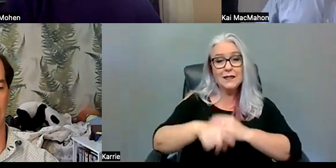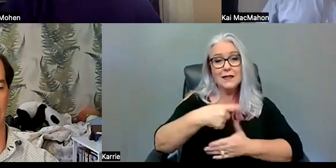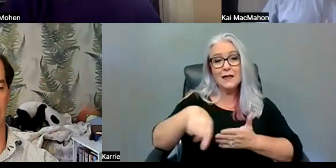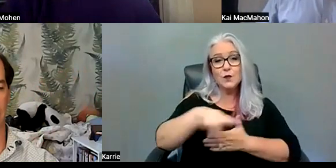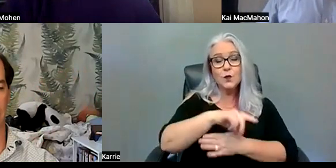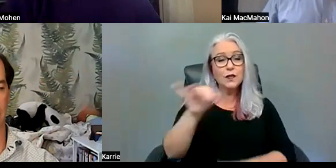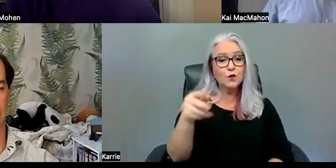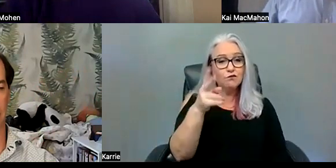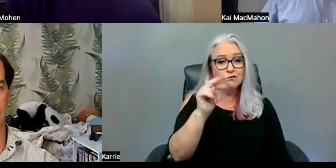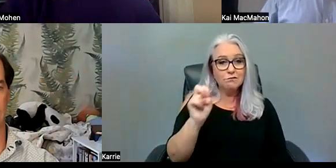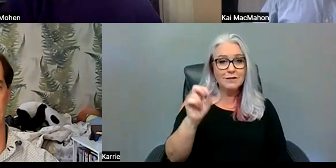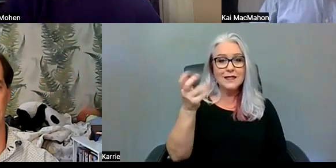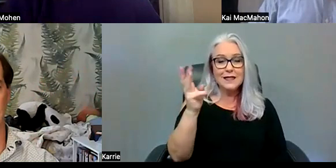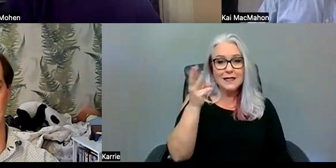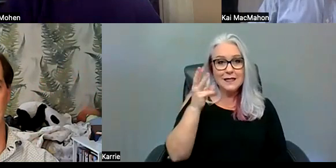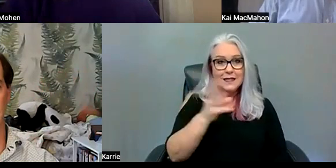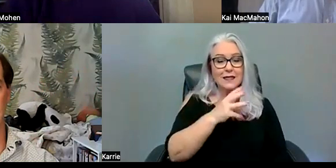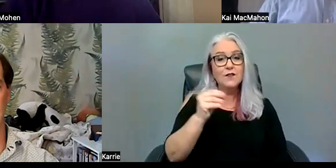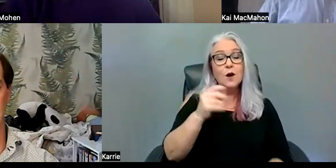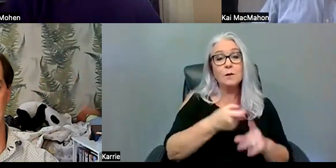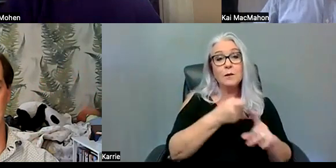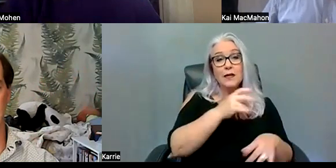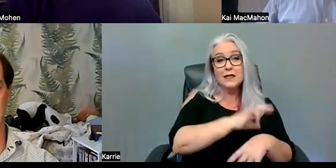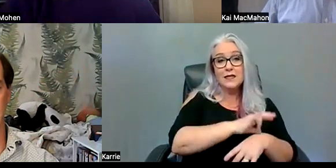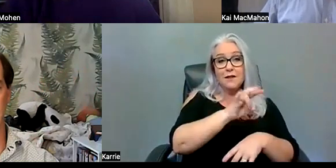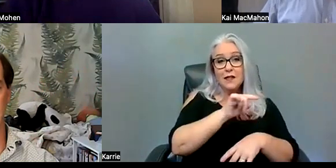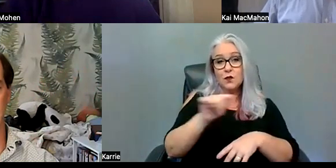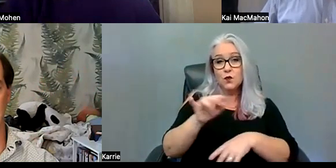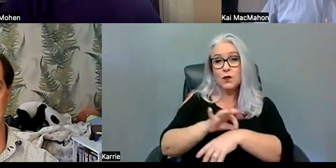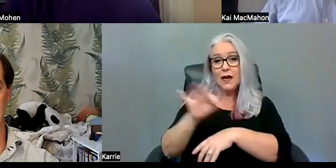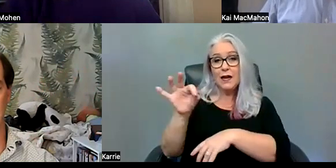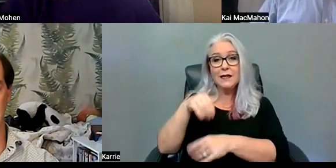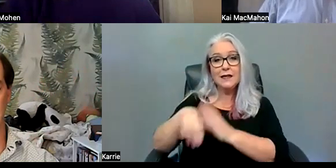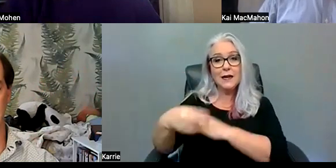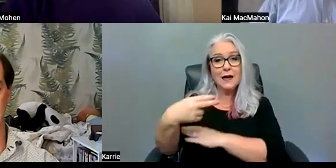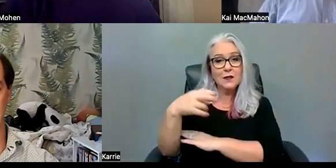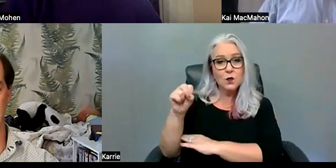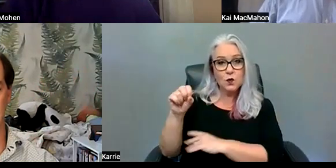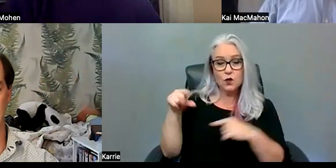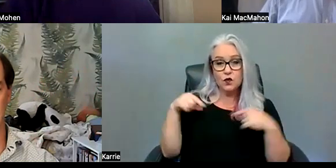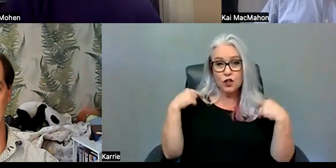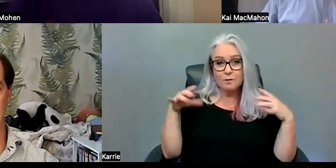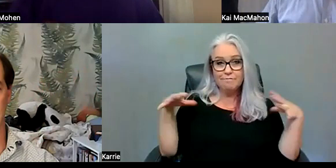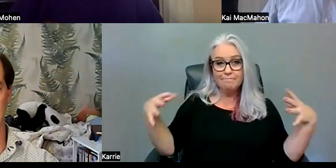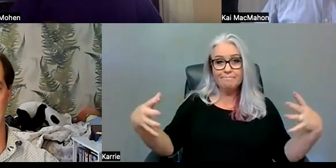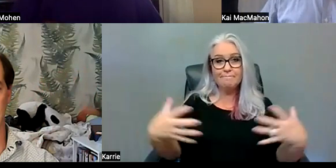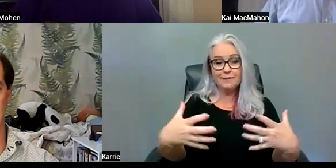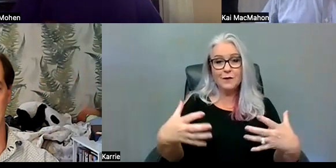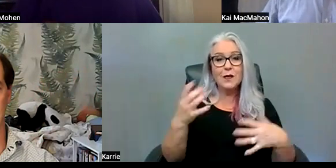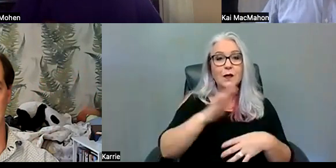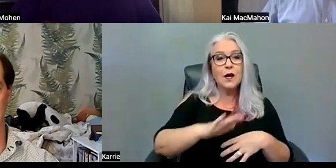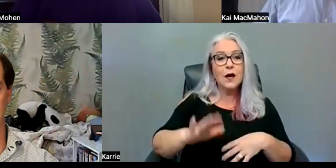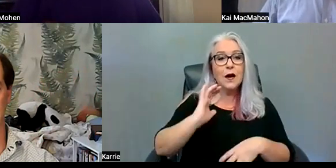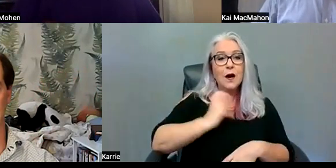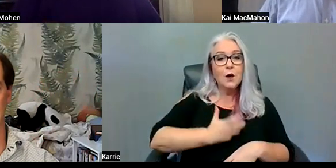and the budget is from 7 a.m. to 9 p.m. in the high school gym. Our timekeeper tonight is Yura Moen,